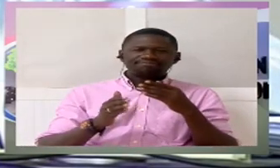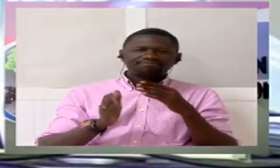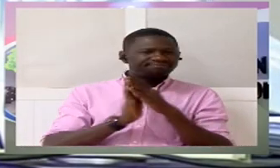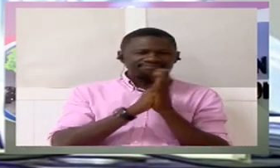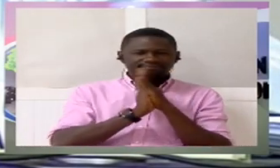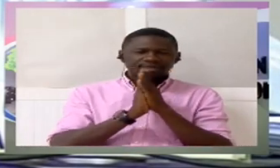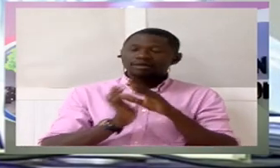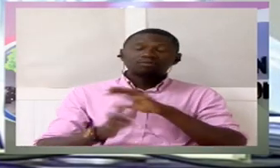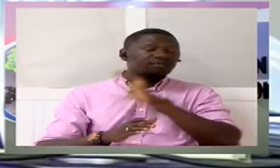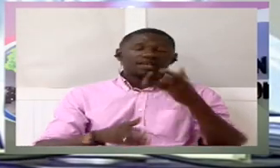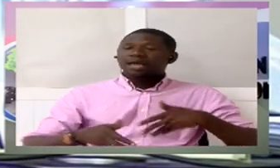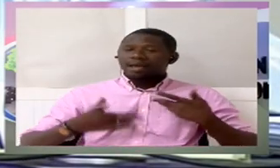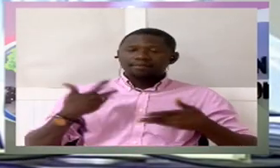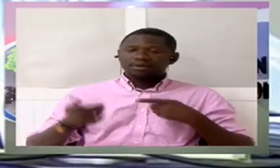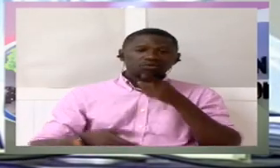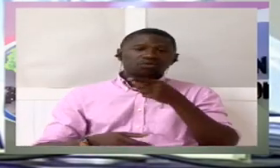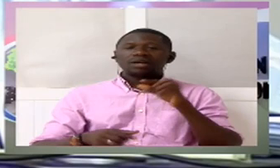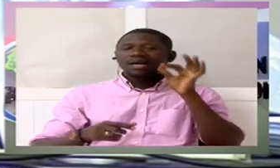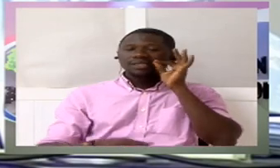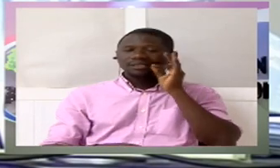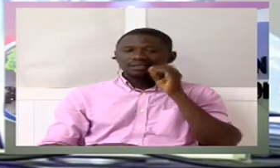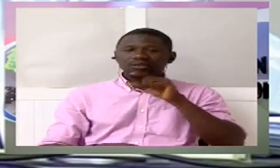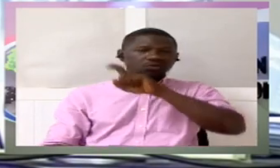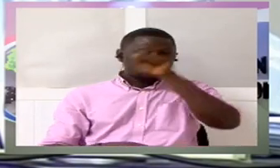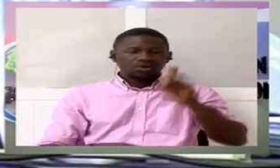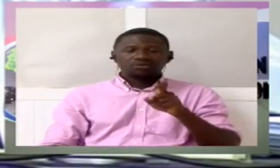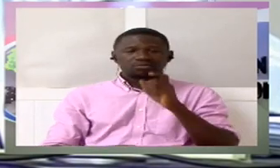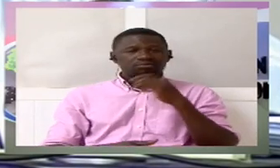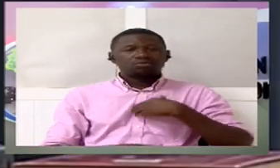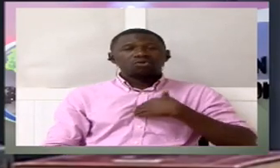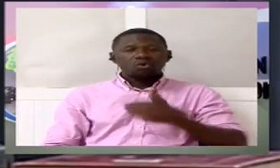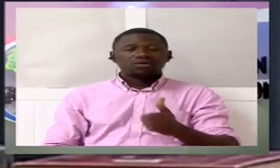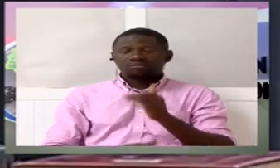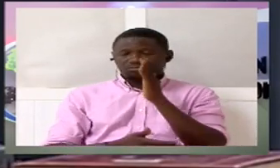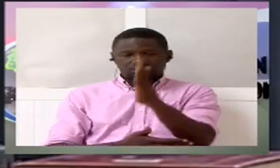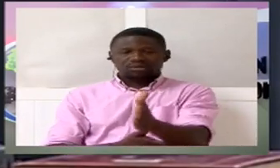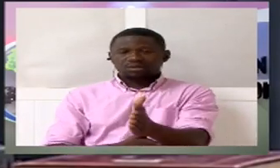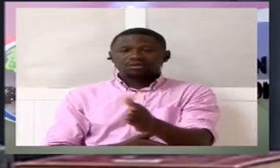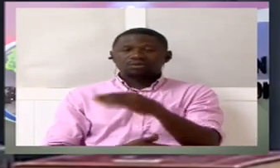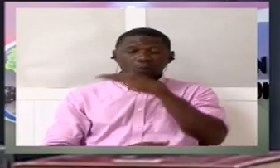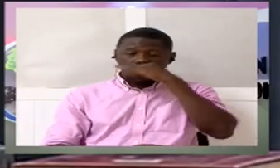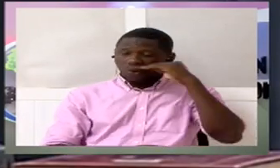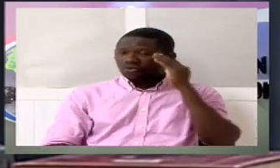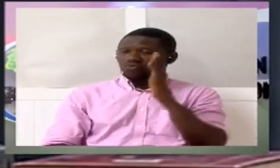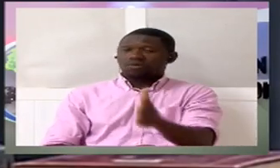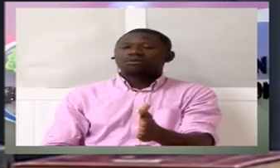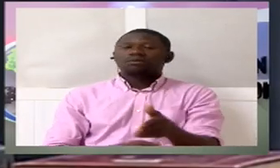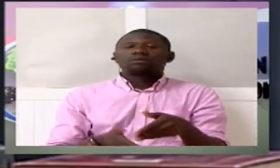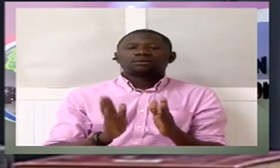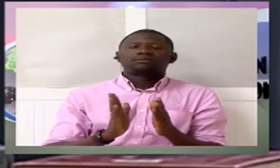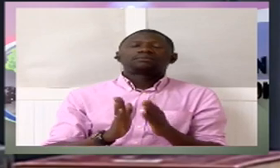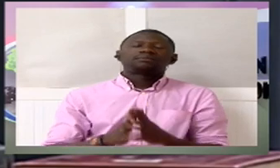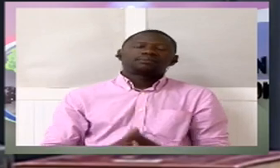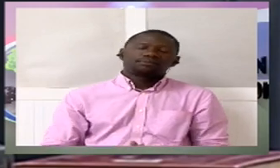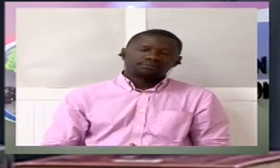happy that you are answering questions honestly. Ako inumba rabake ila tilingu kang kato mbenye